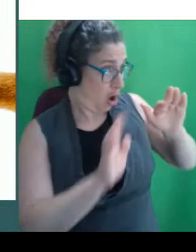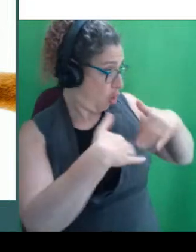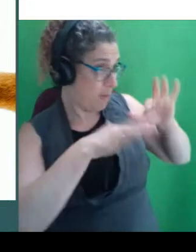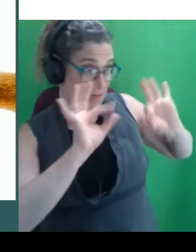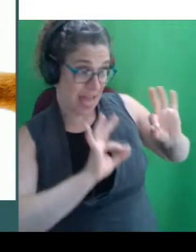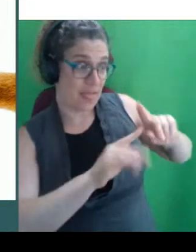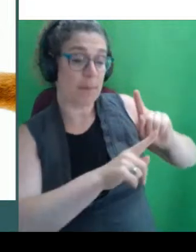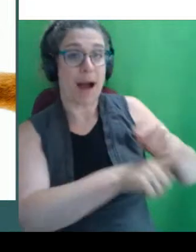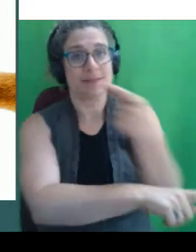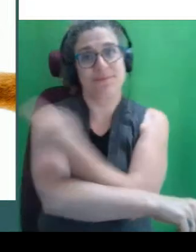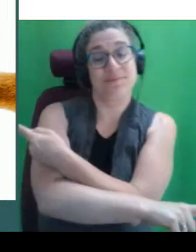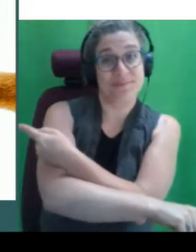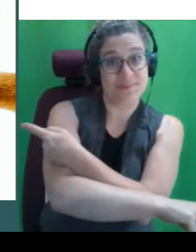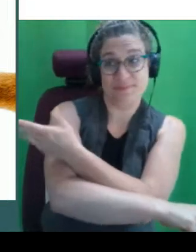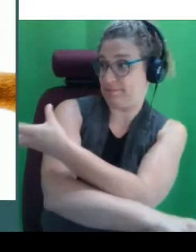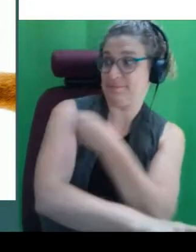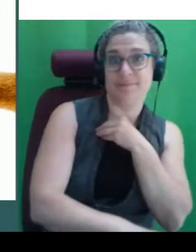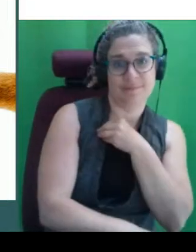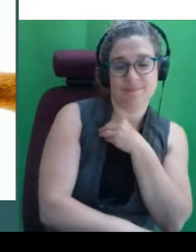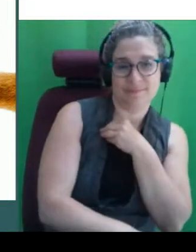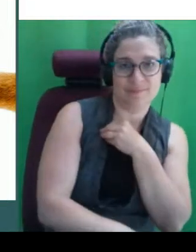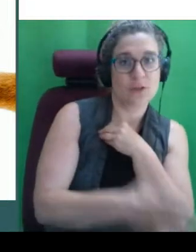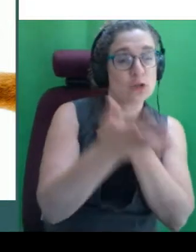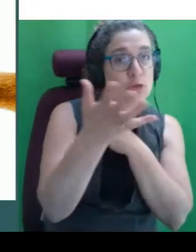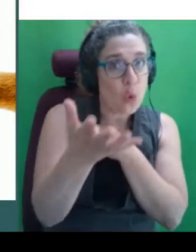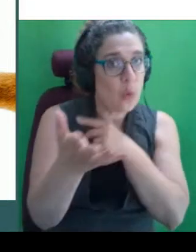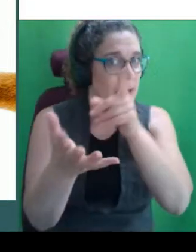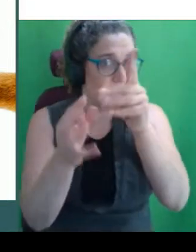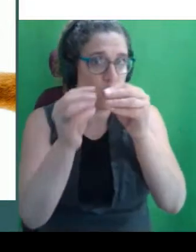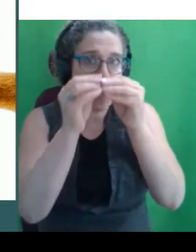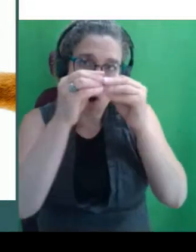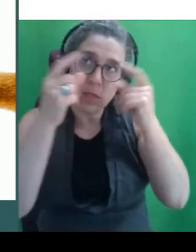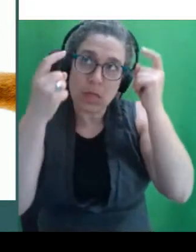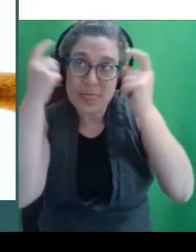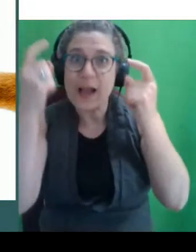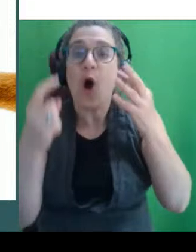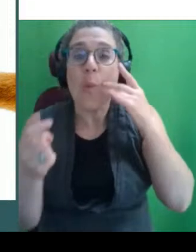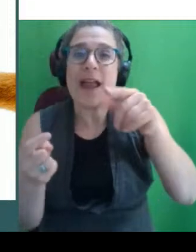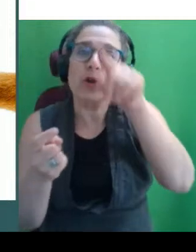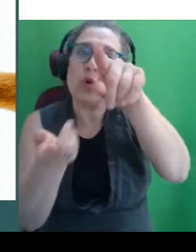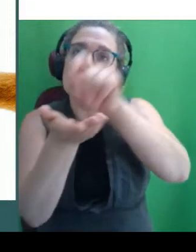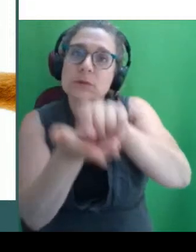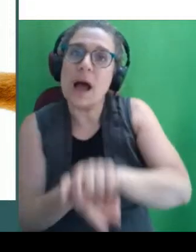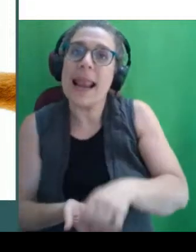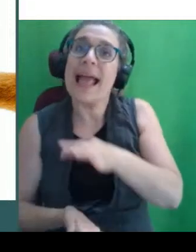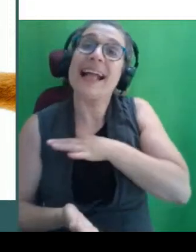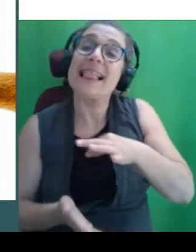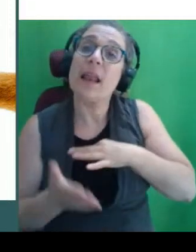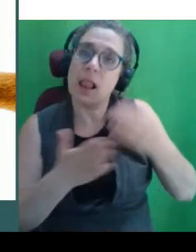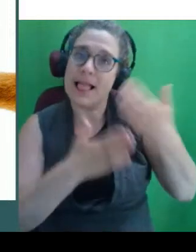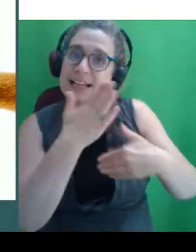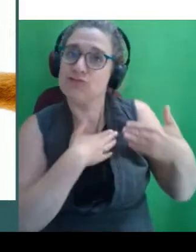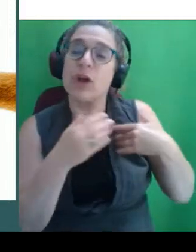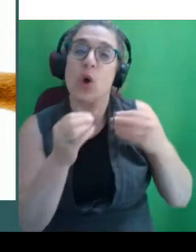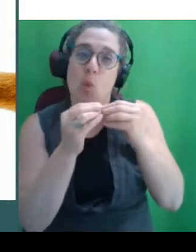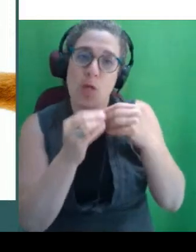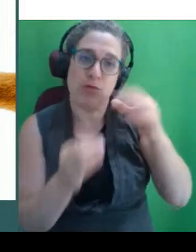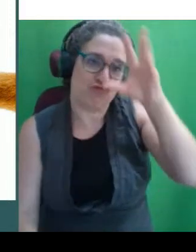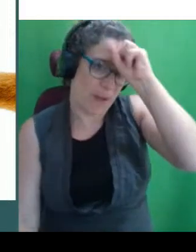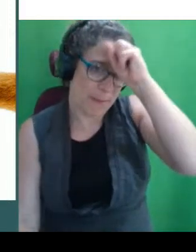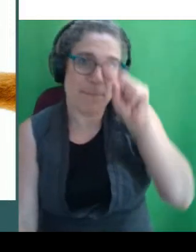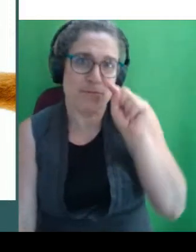each other. So just a thought when you're taking clinical history from people about those type of